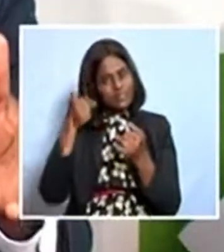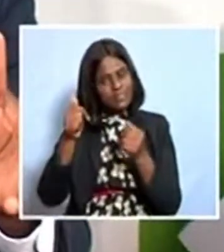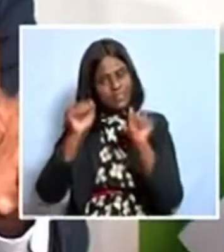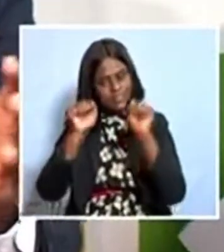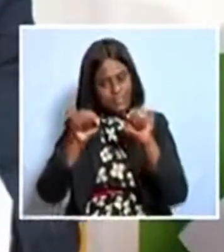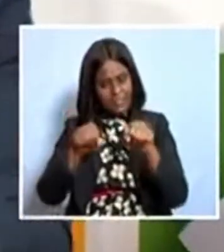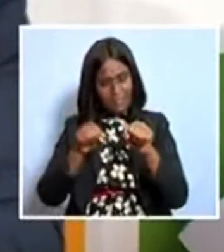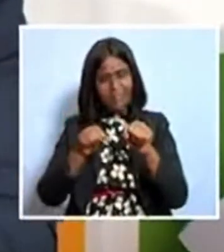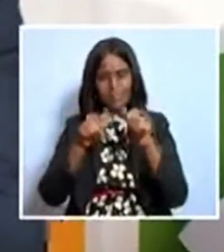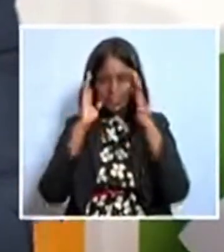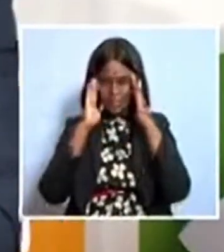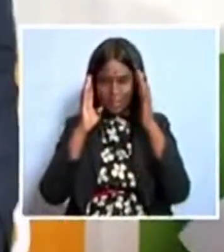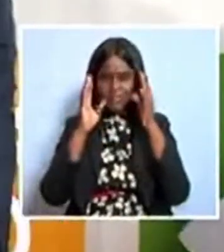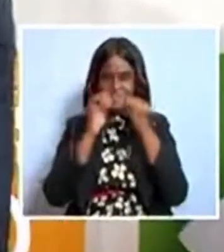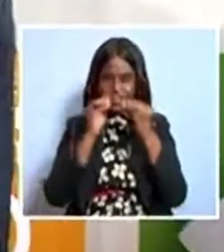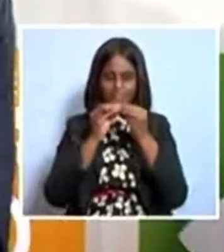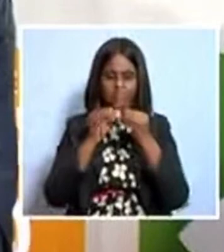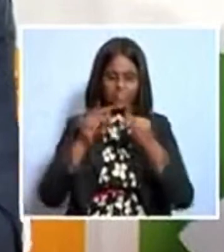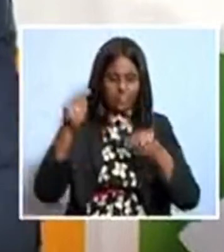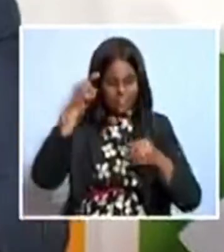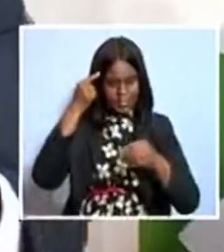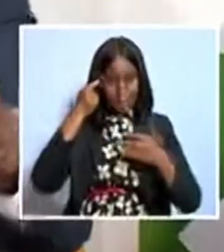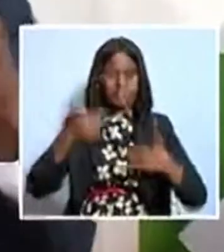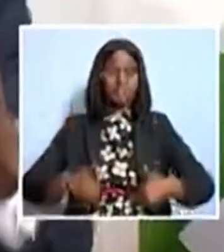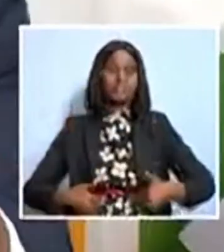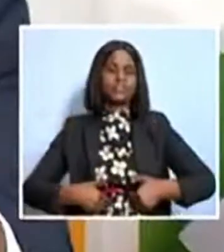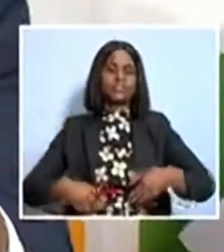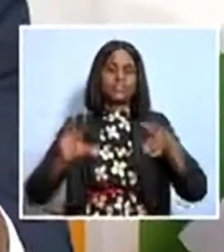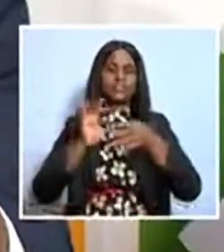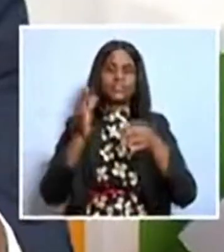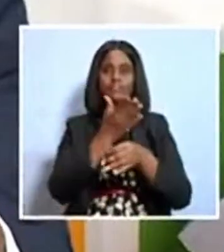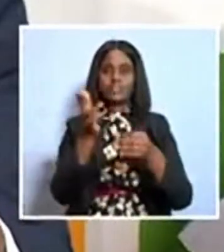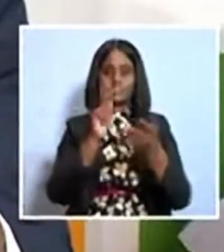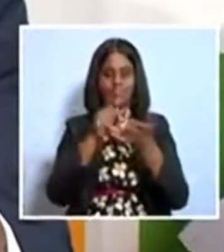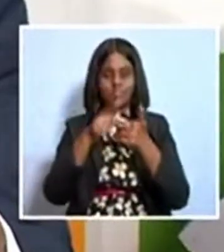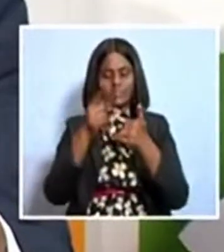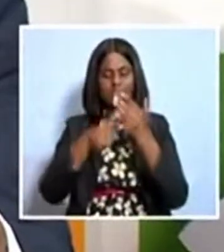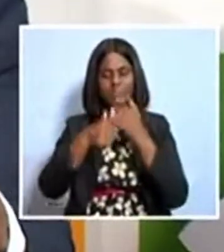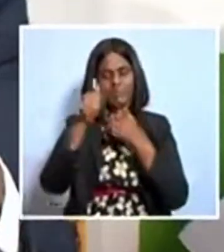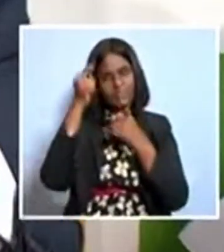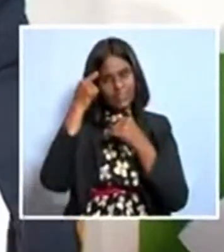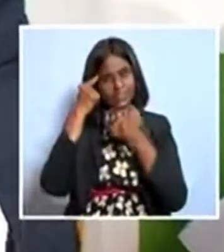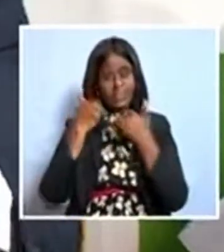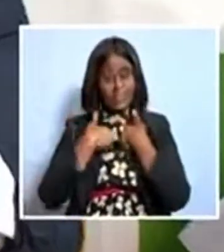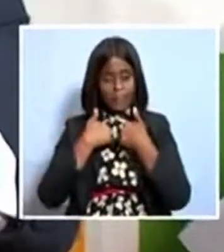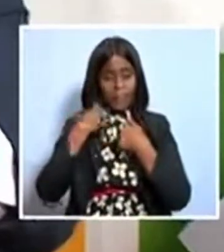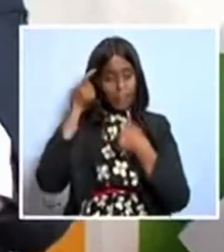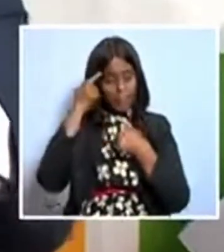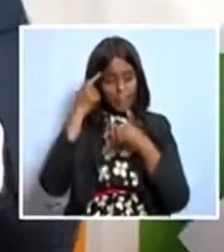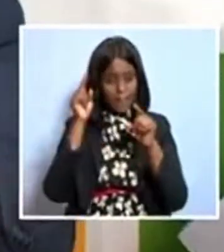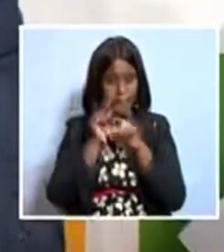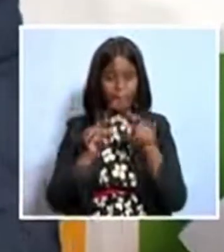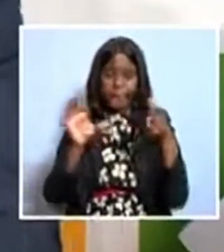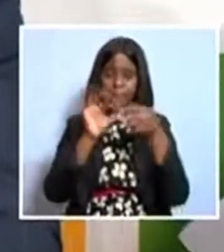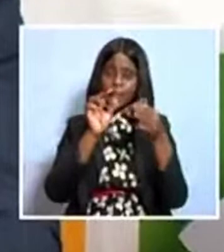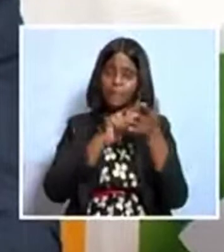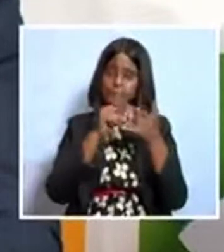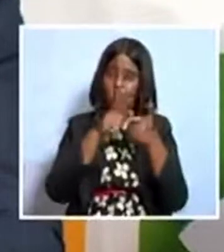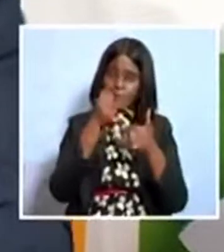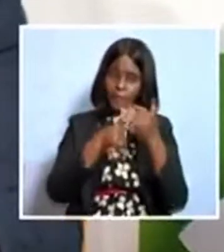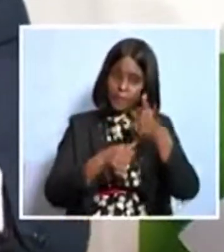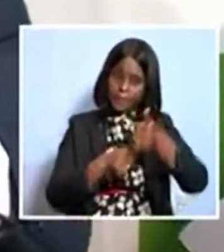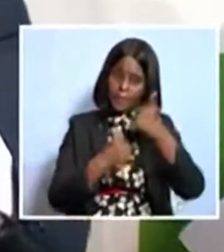enabling. Where is the focus of the government on the youth? To join those programs that the government have. Okay. The government also, when you join those programs that the government